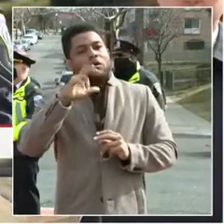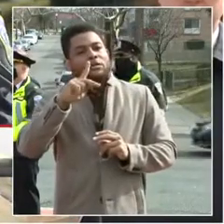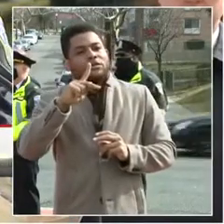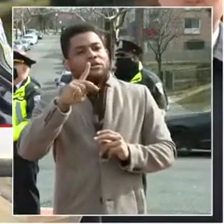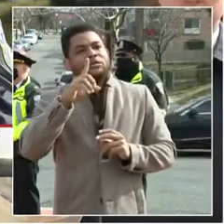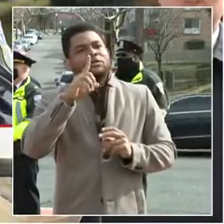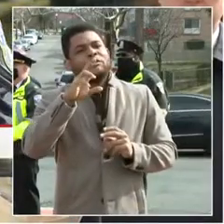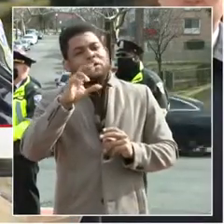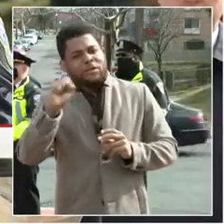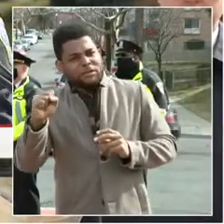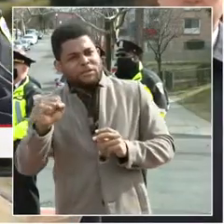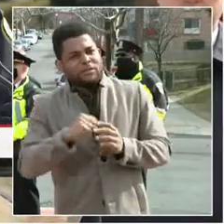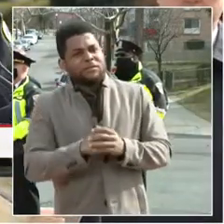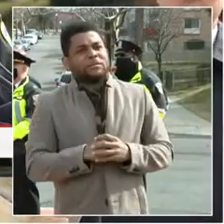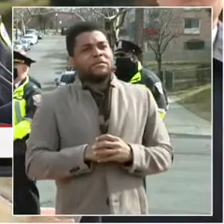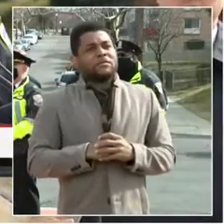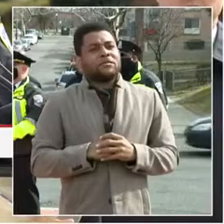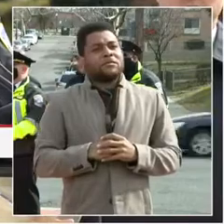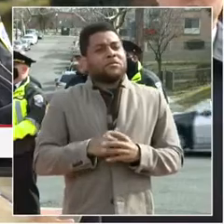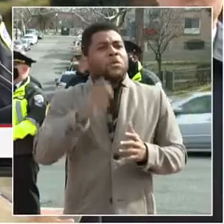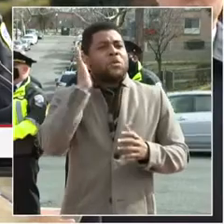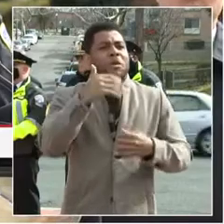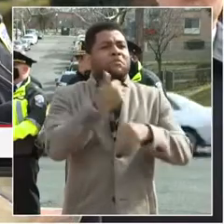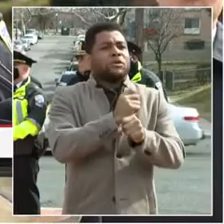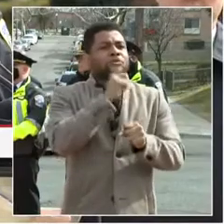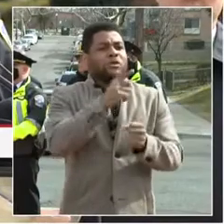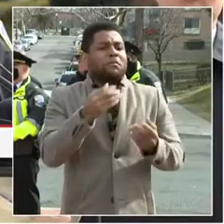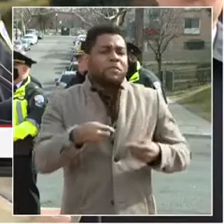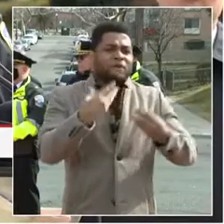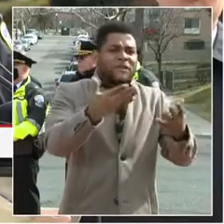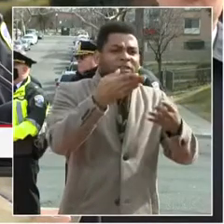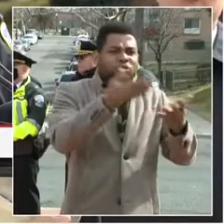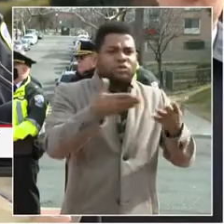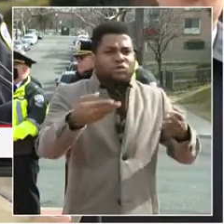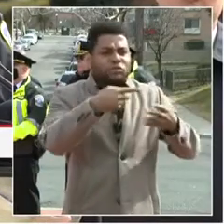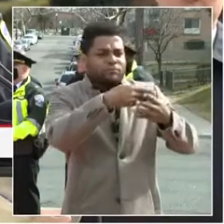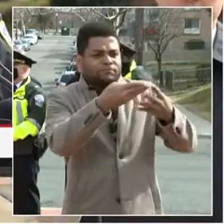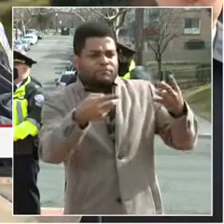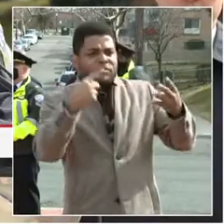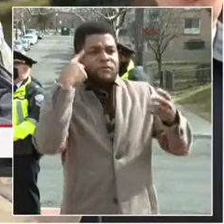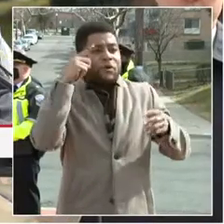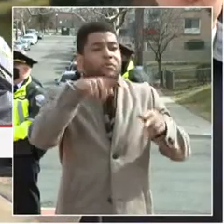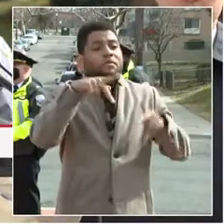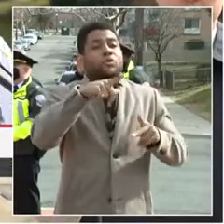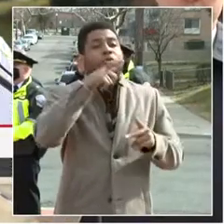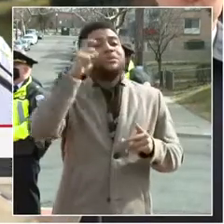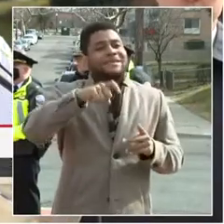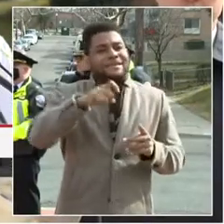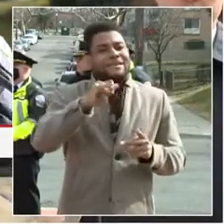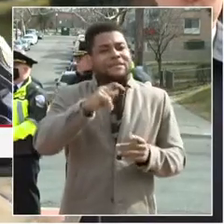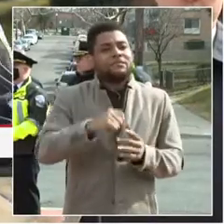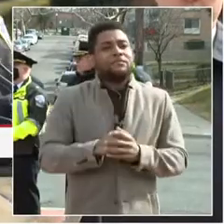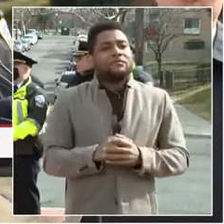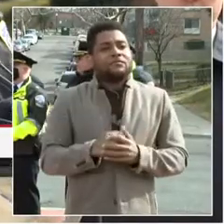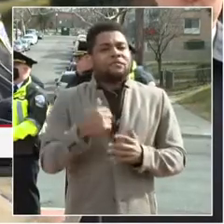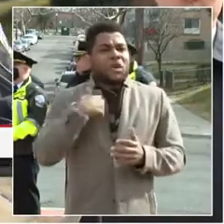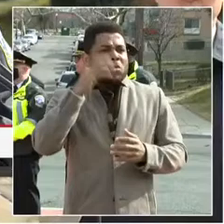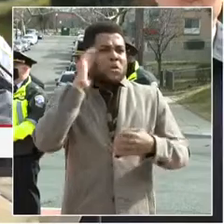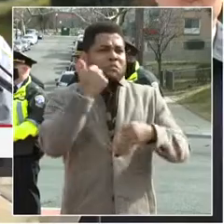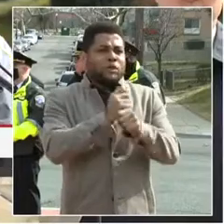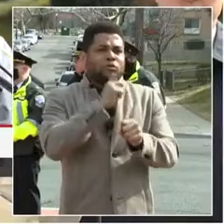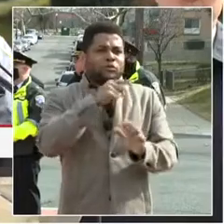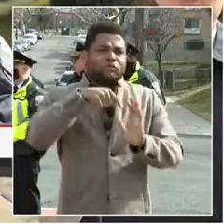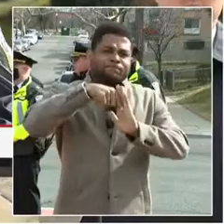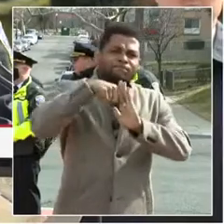review significant events, and provide resources to those who need it. We will implement robust strategic engagement